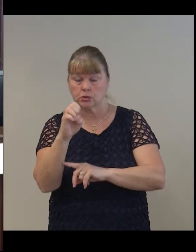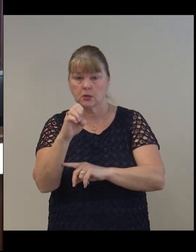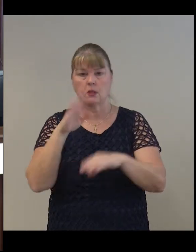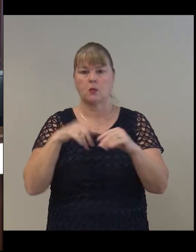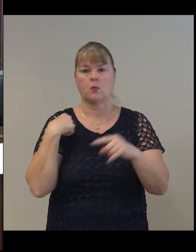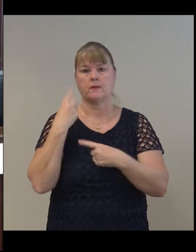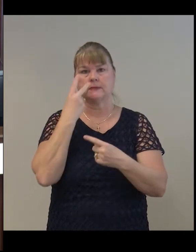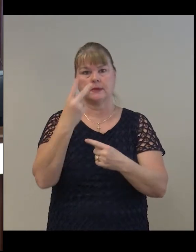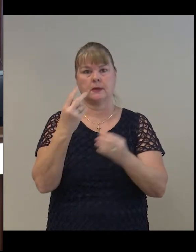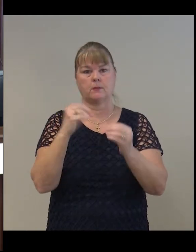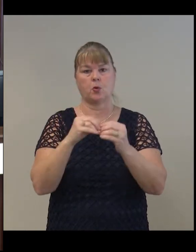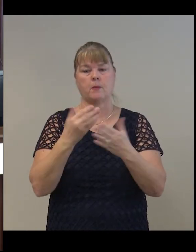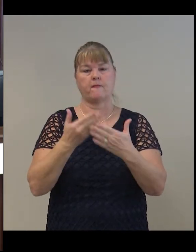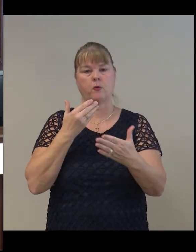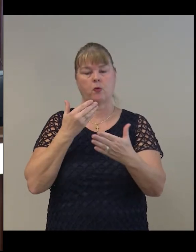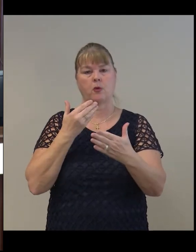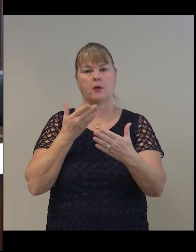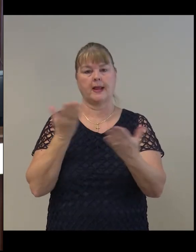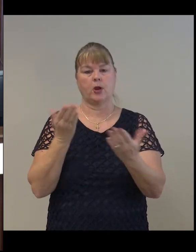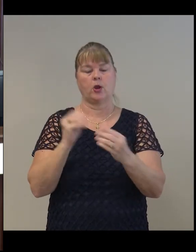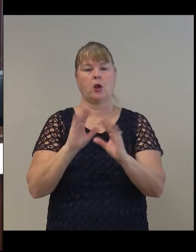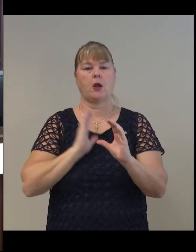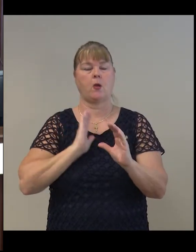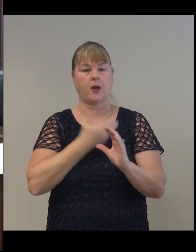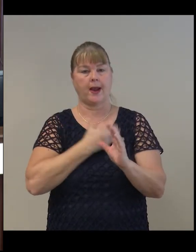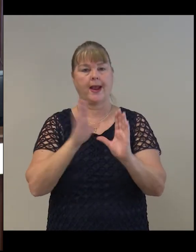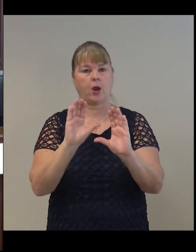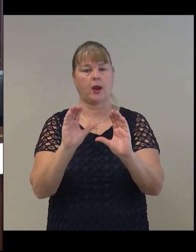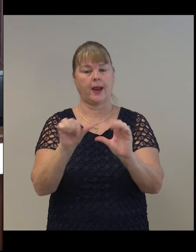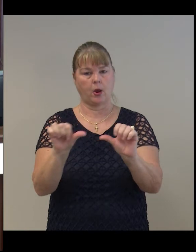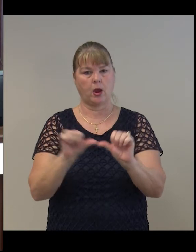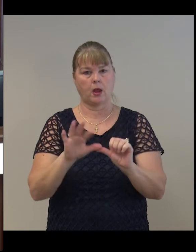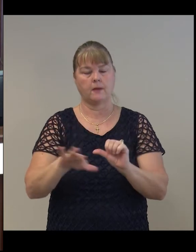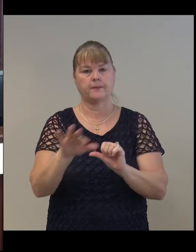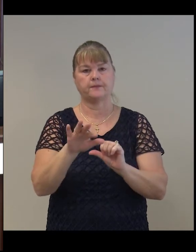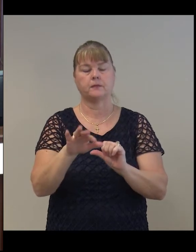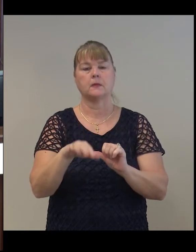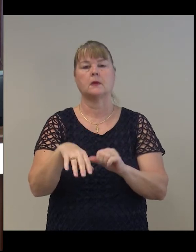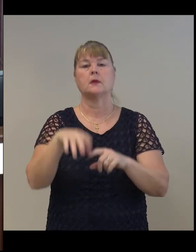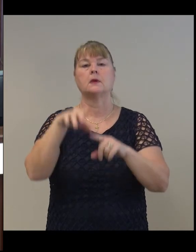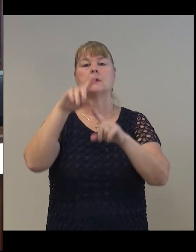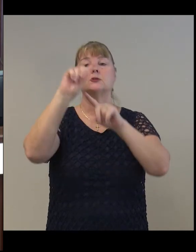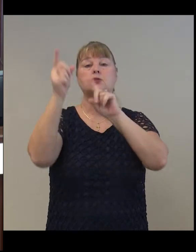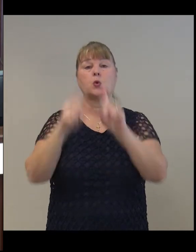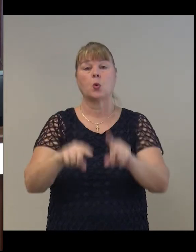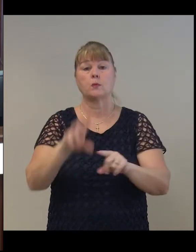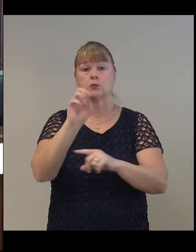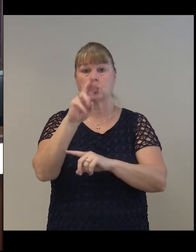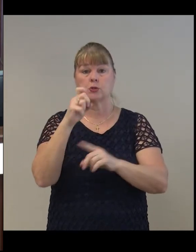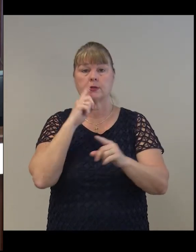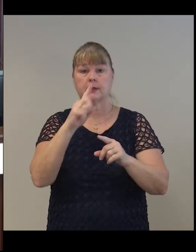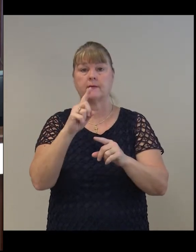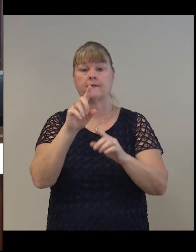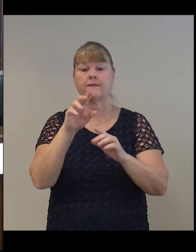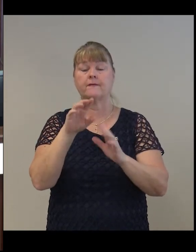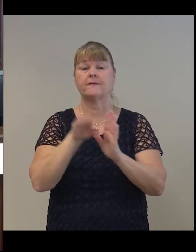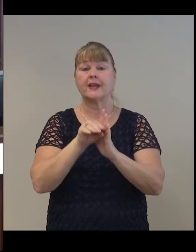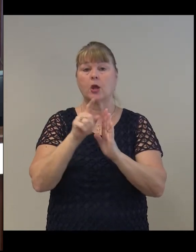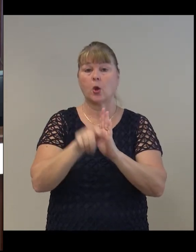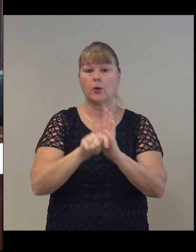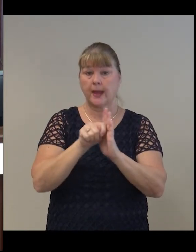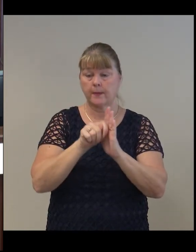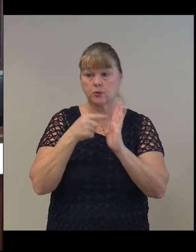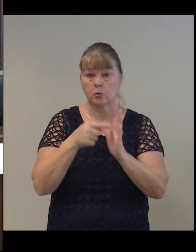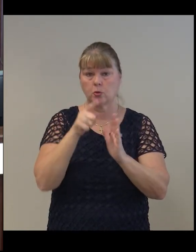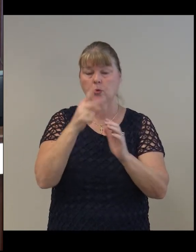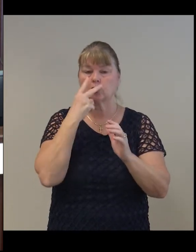previous hurricanes throughout our county. So, storm surge here in this video will start to show you how